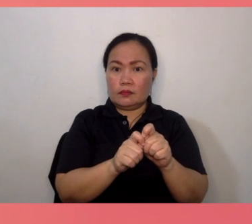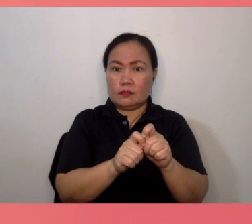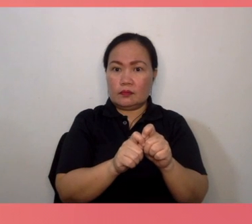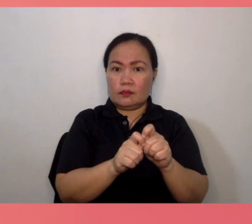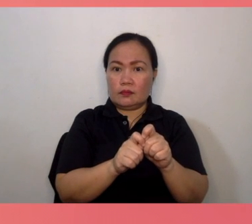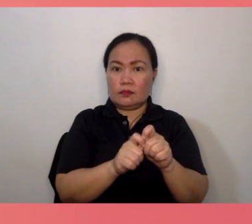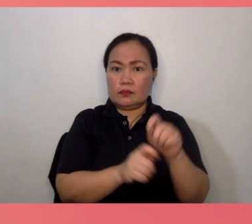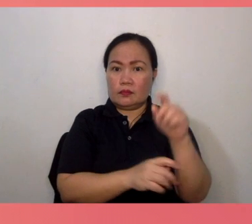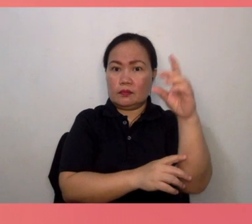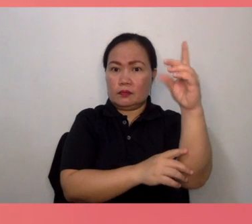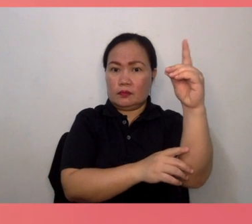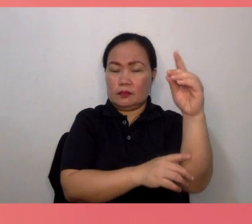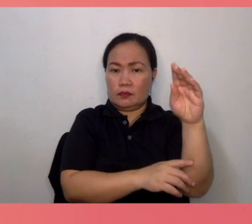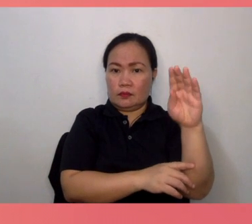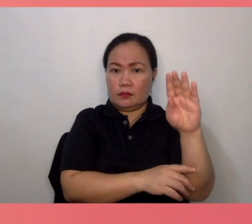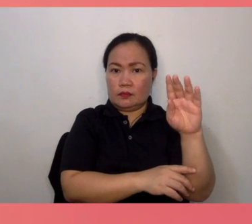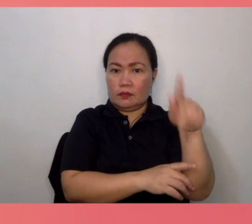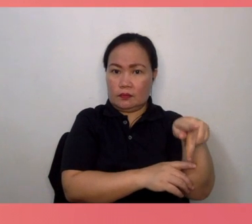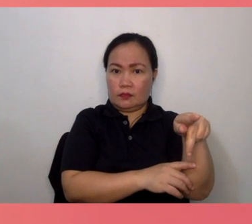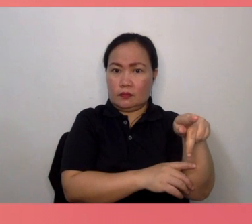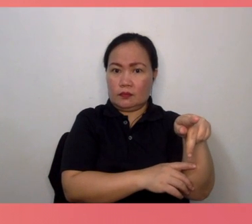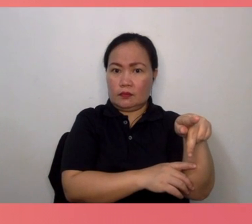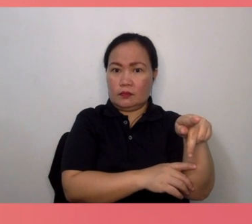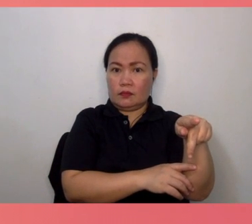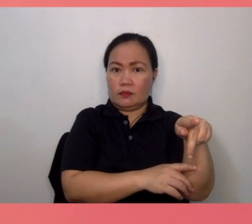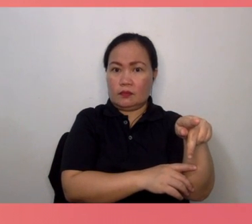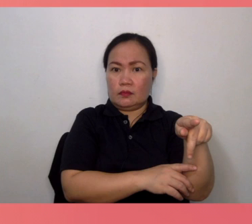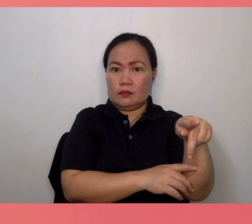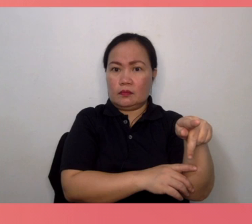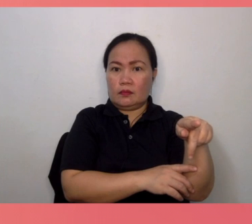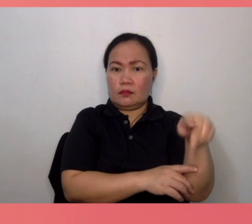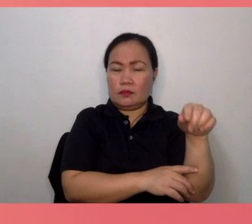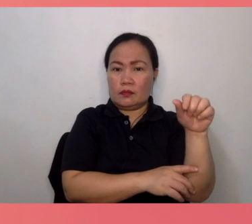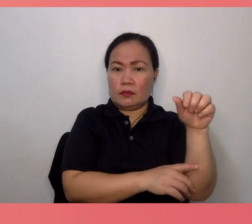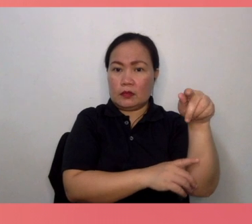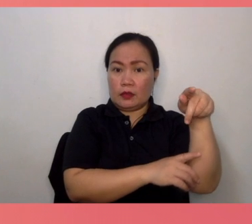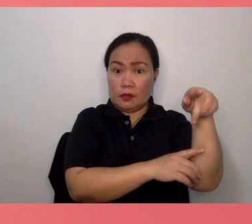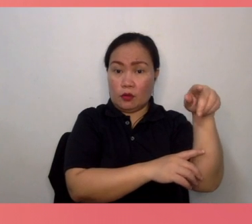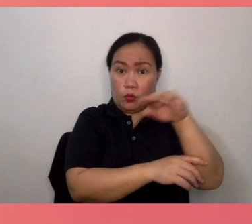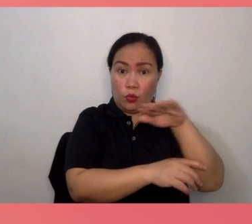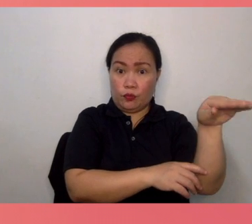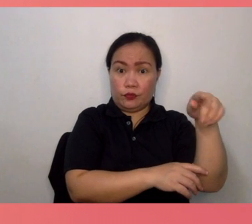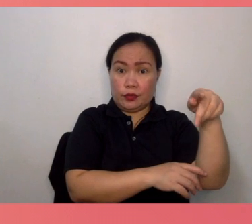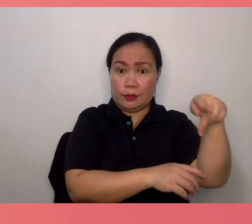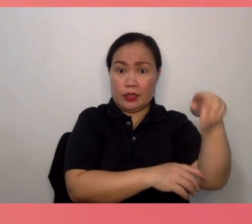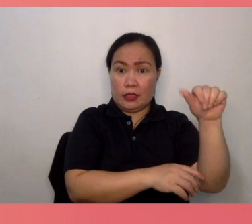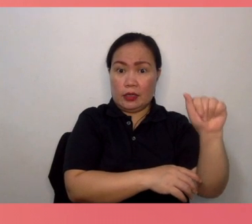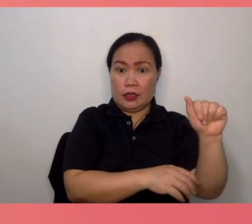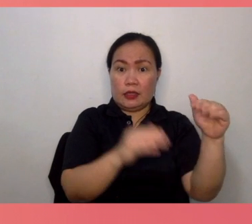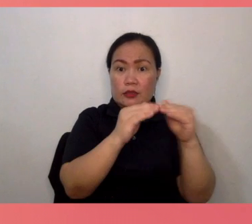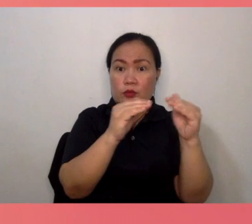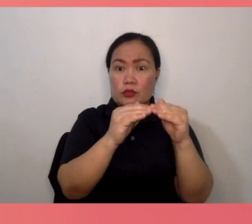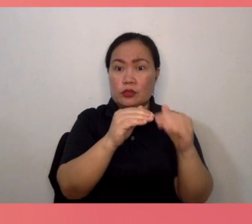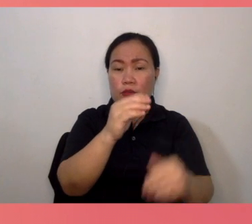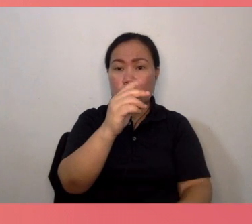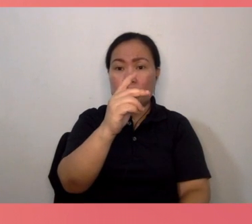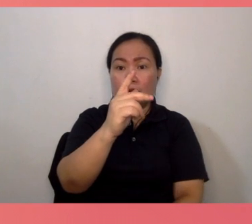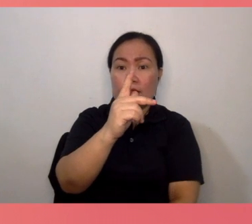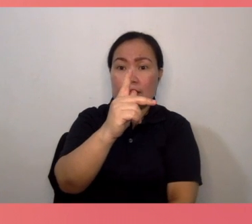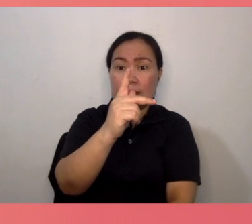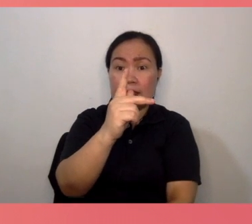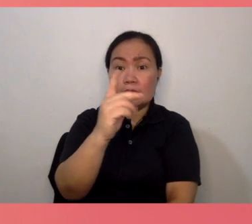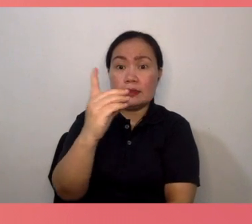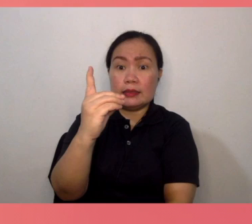na DP over PA is equal to DK over KB. Right? So, isa